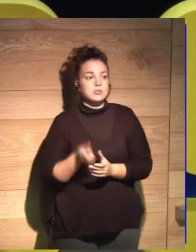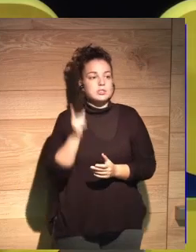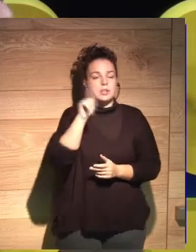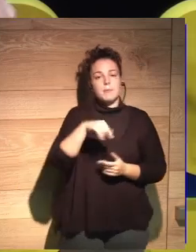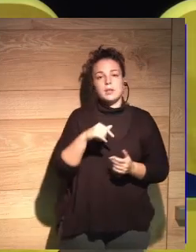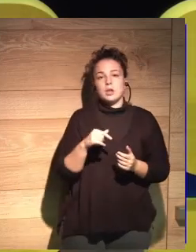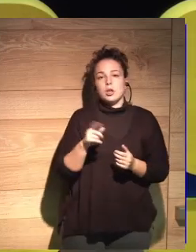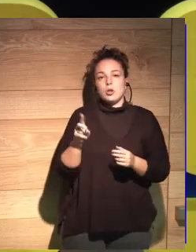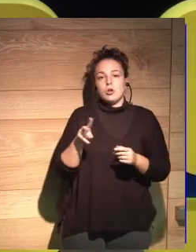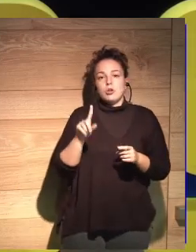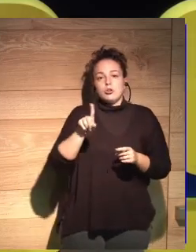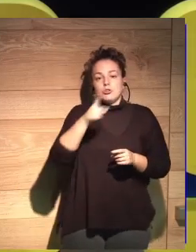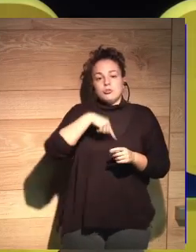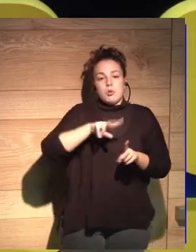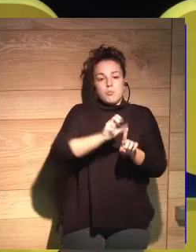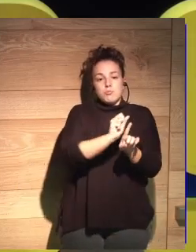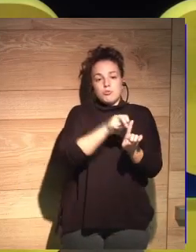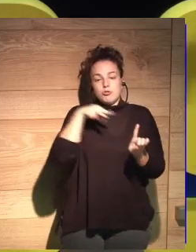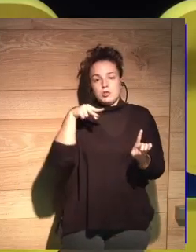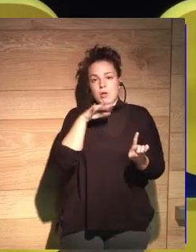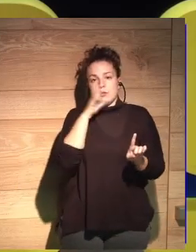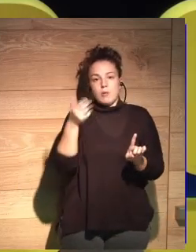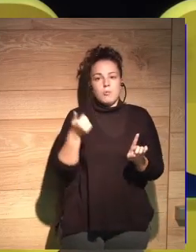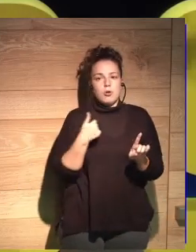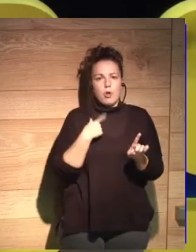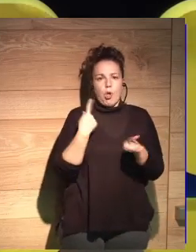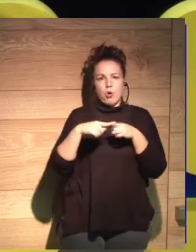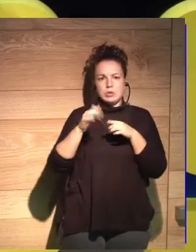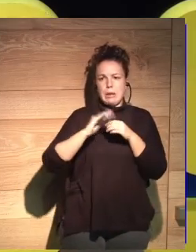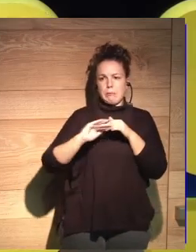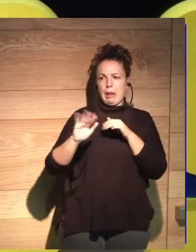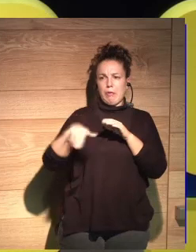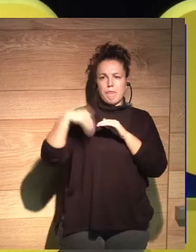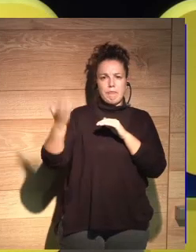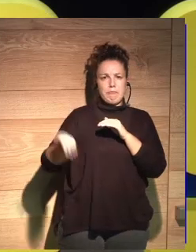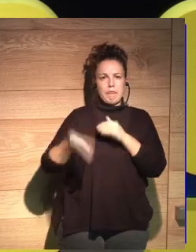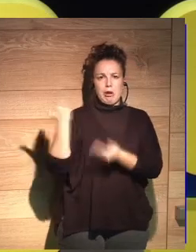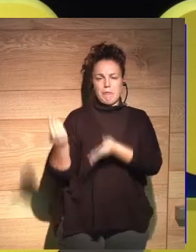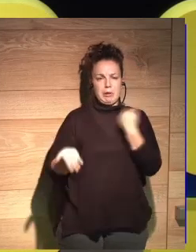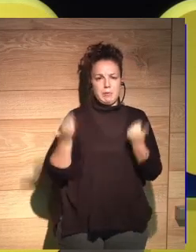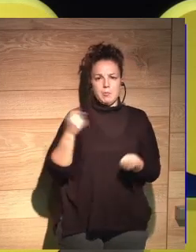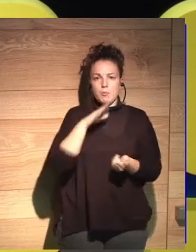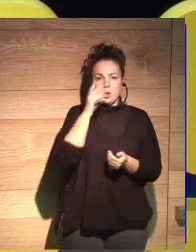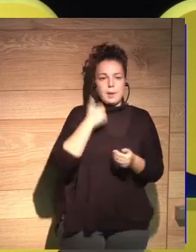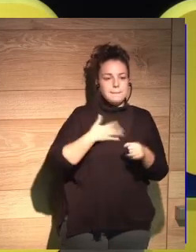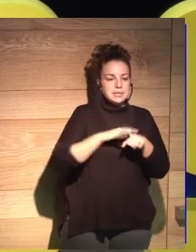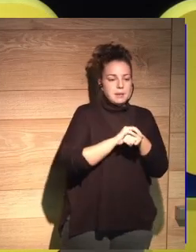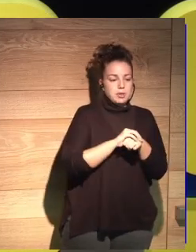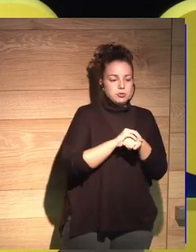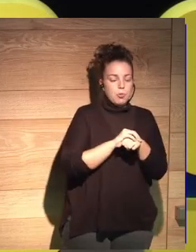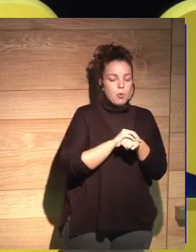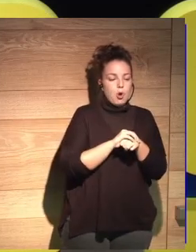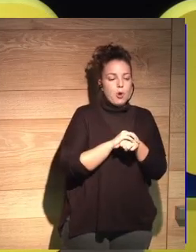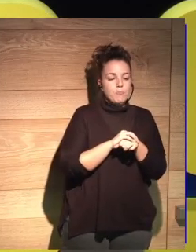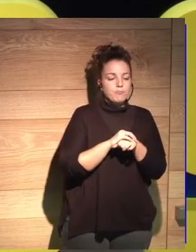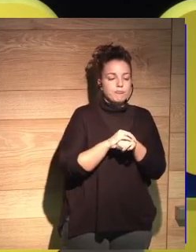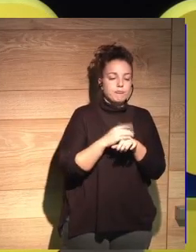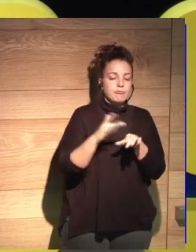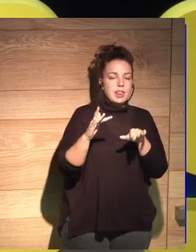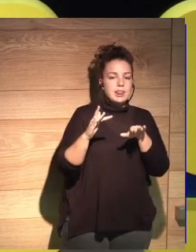rid of all the bad stuff about our bodies. And many of my friends are cyber gnostics. They're kind of hoping to one day become